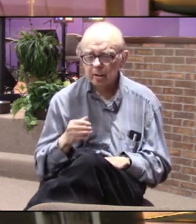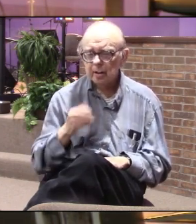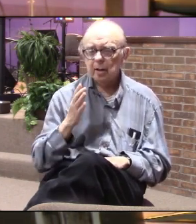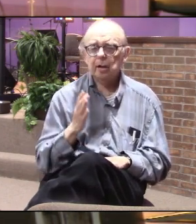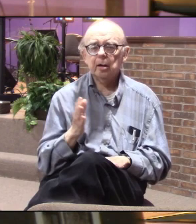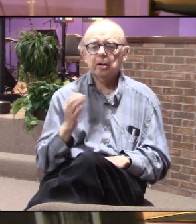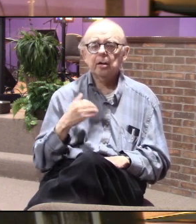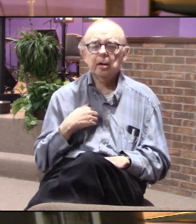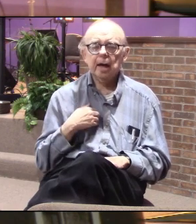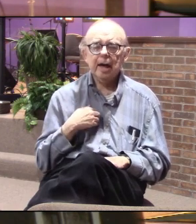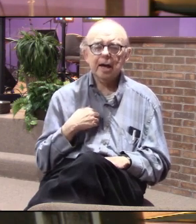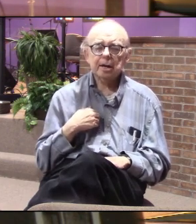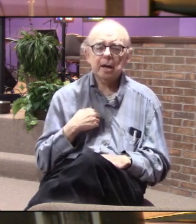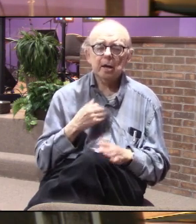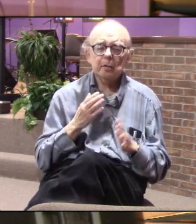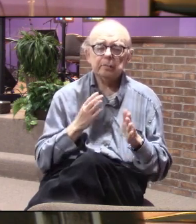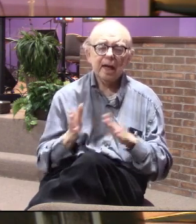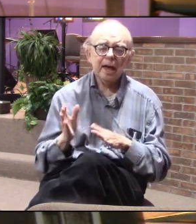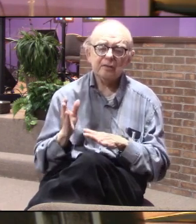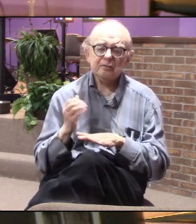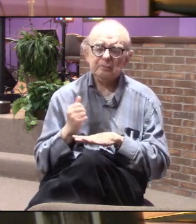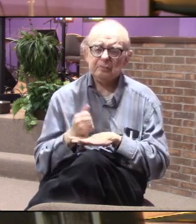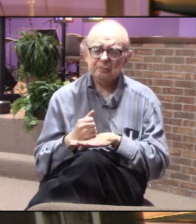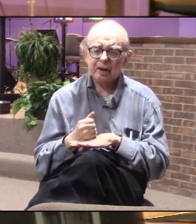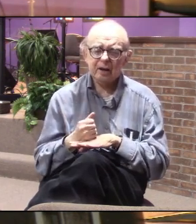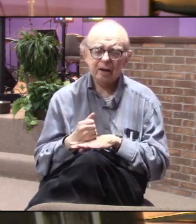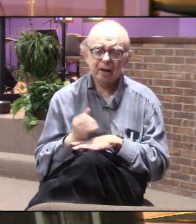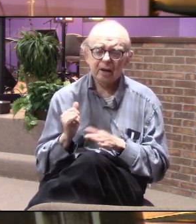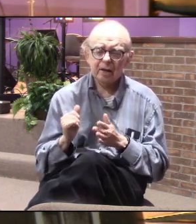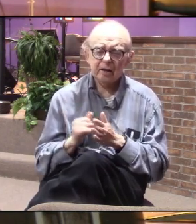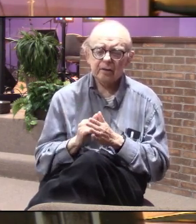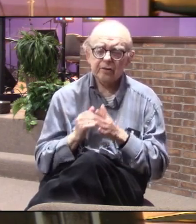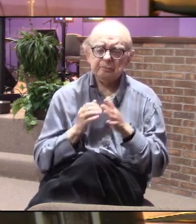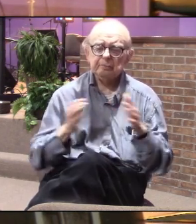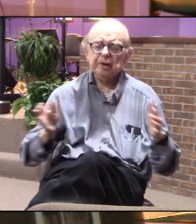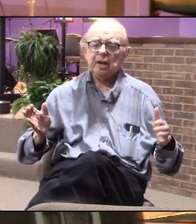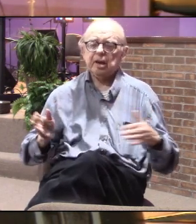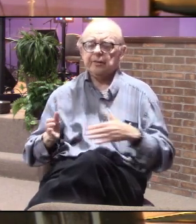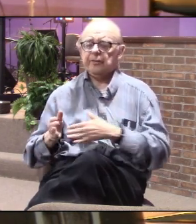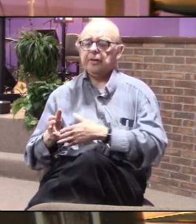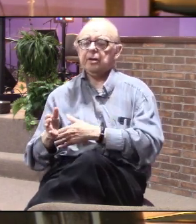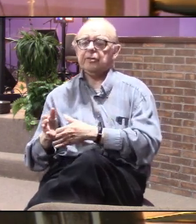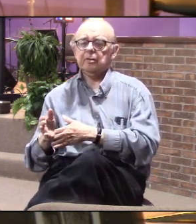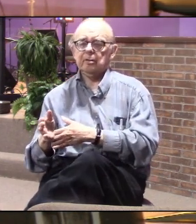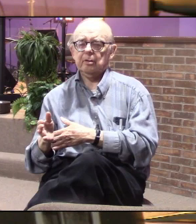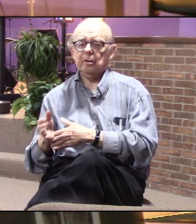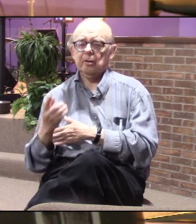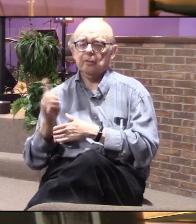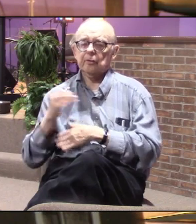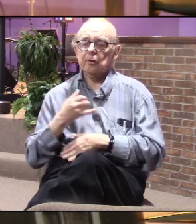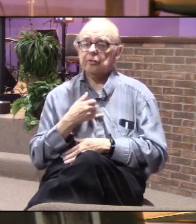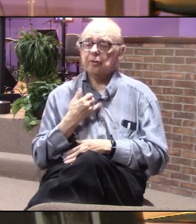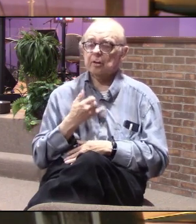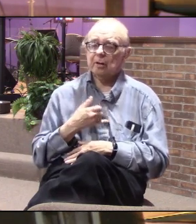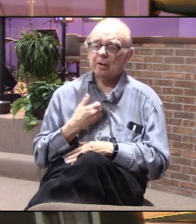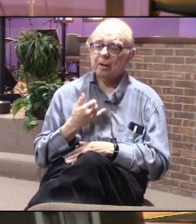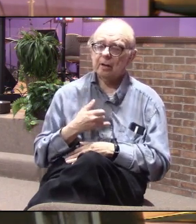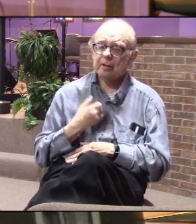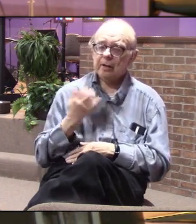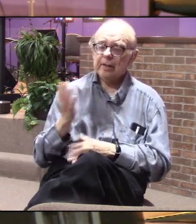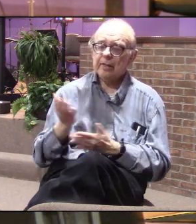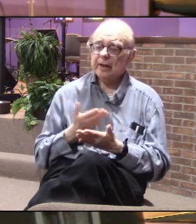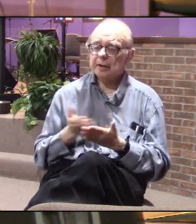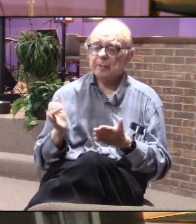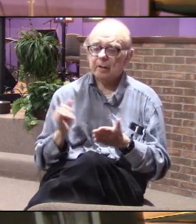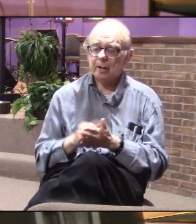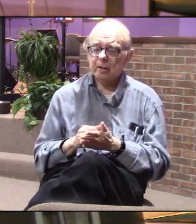God had prepared this big fish for Jonah. Now the thing about it